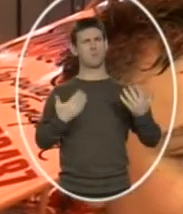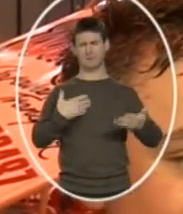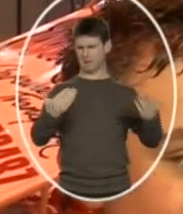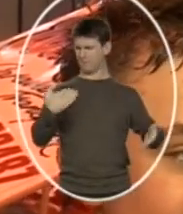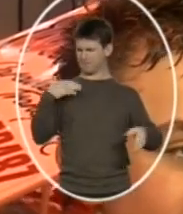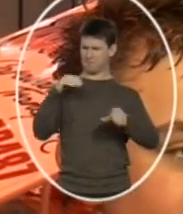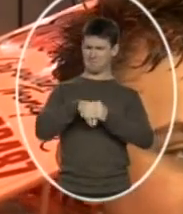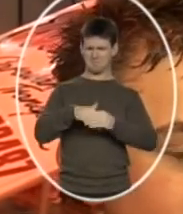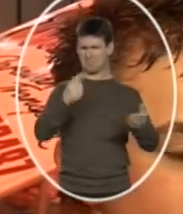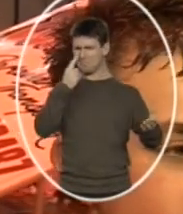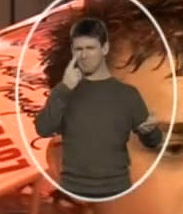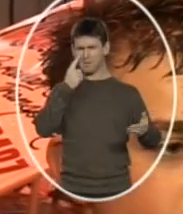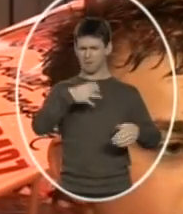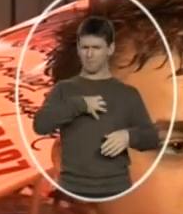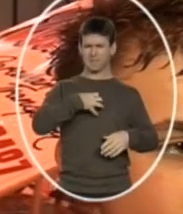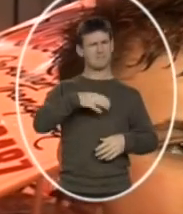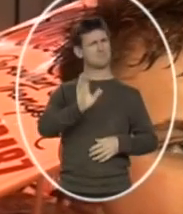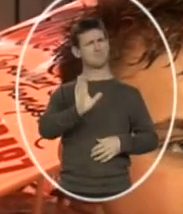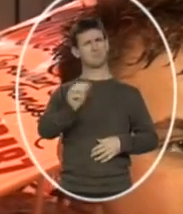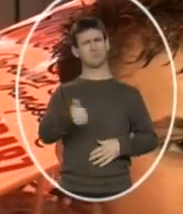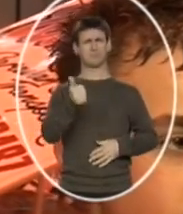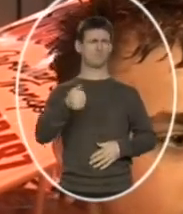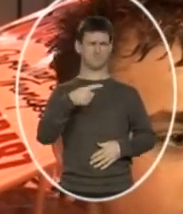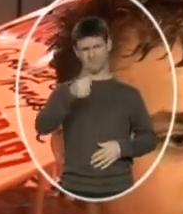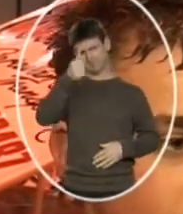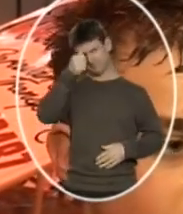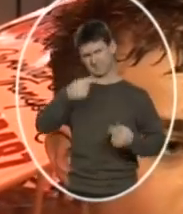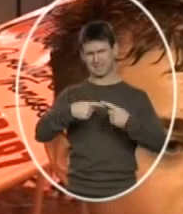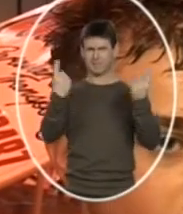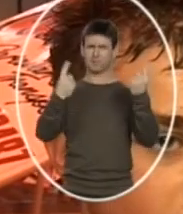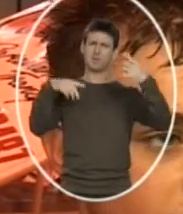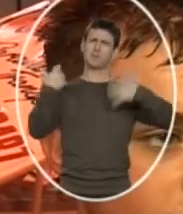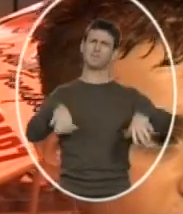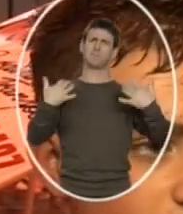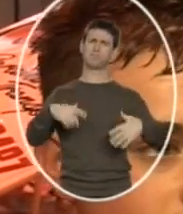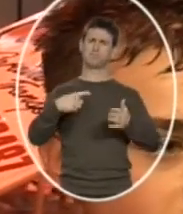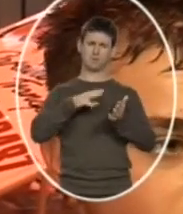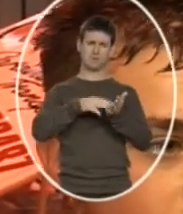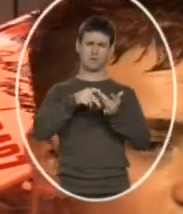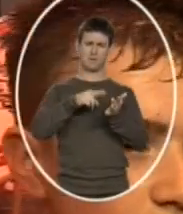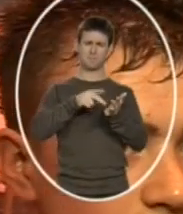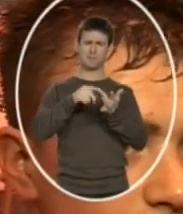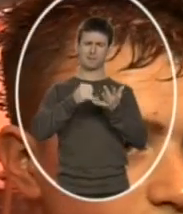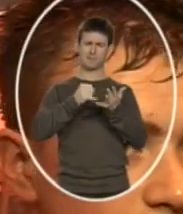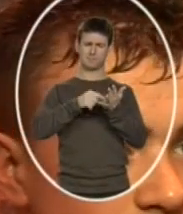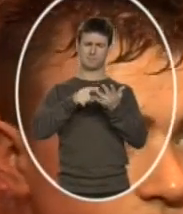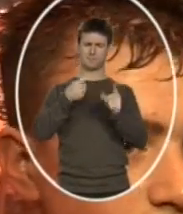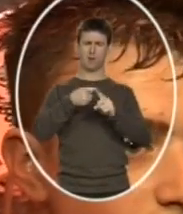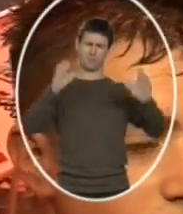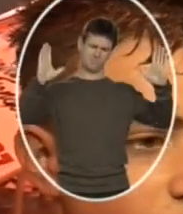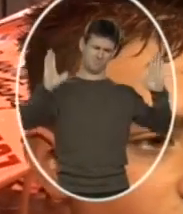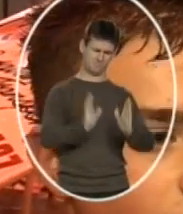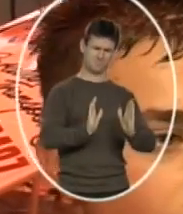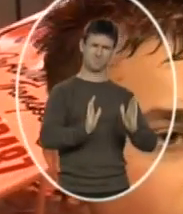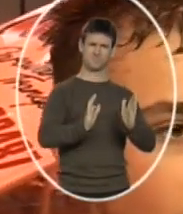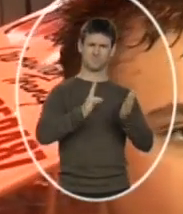really. Now, to be fair, you are talking about a huge jump, aren't you? Mini stocks are what they are. They're based on a mini